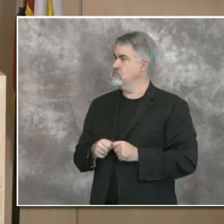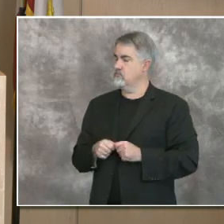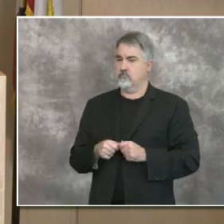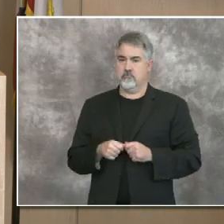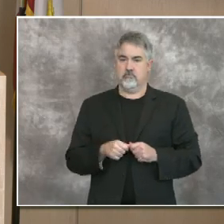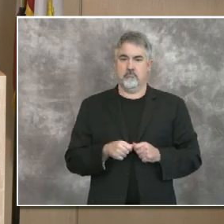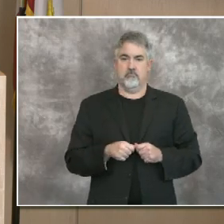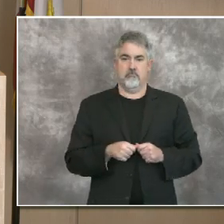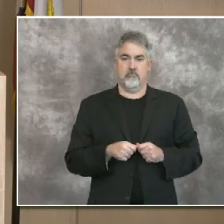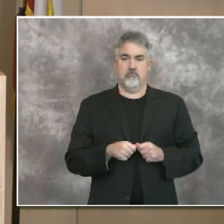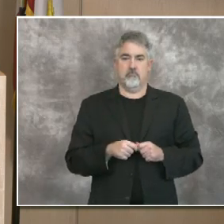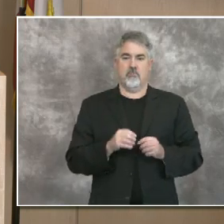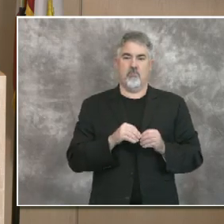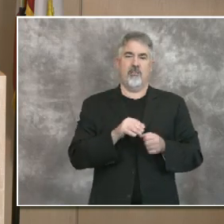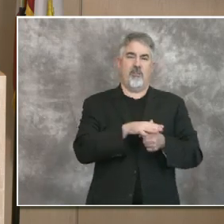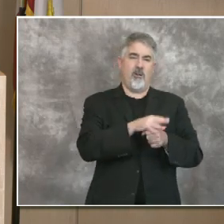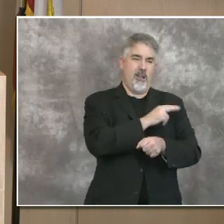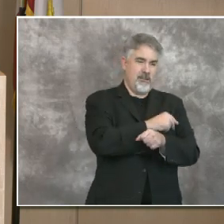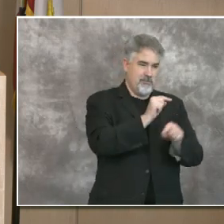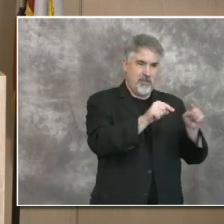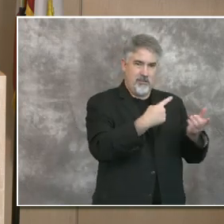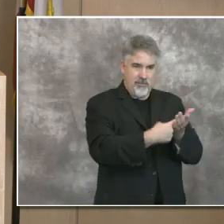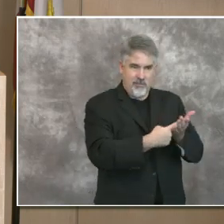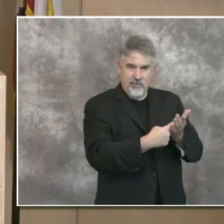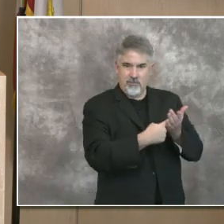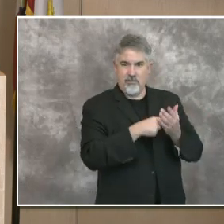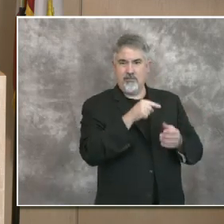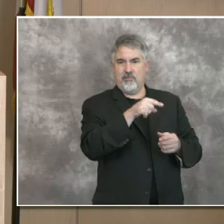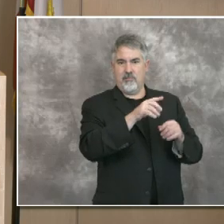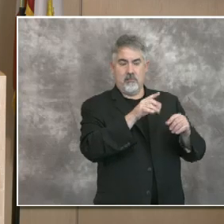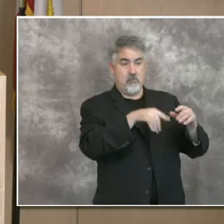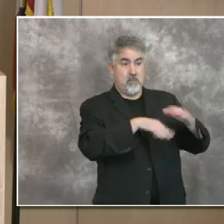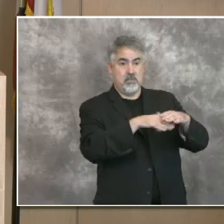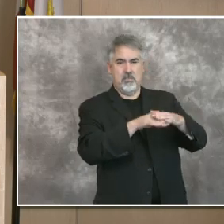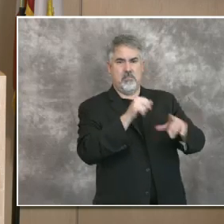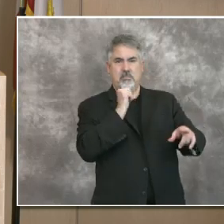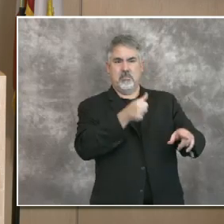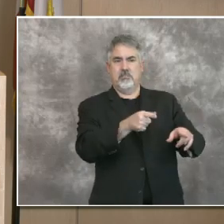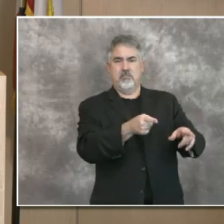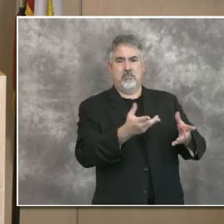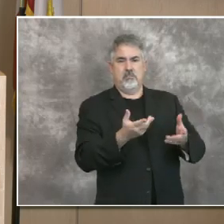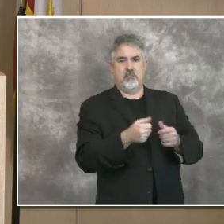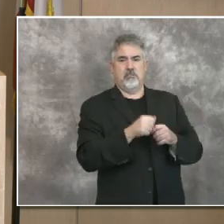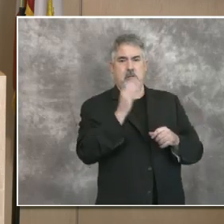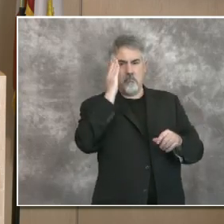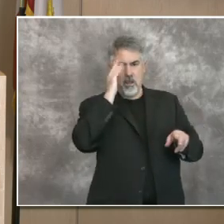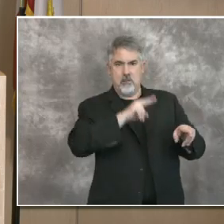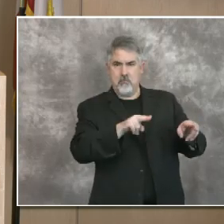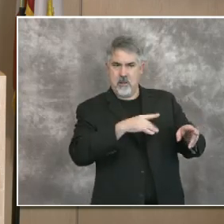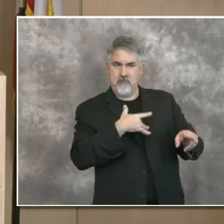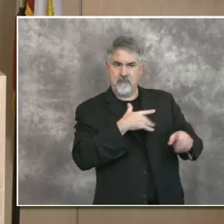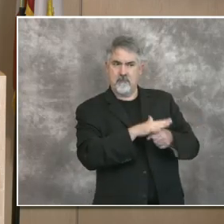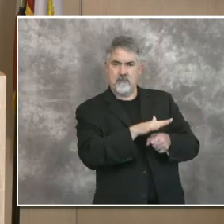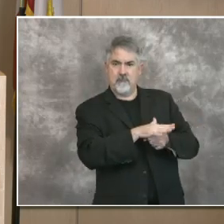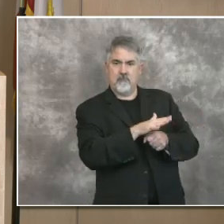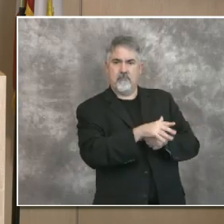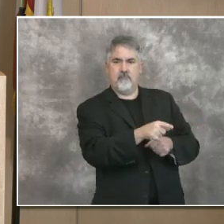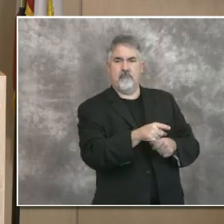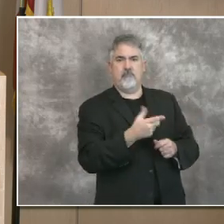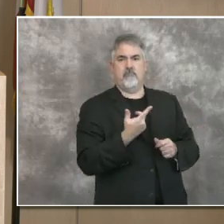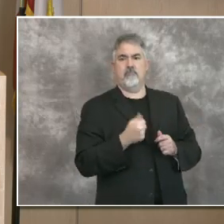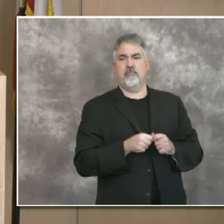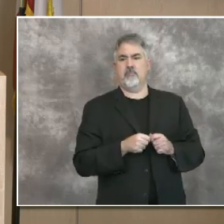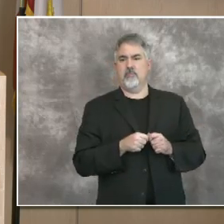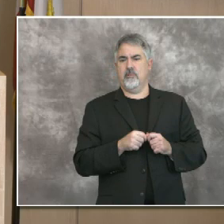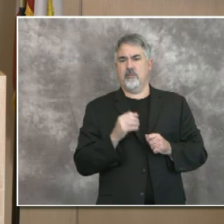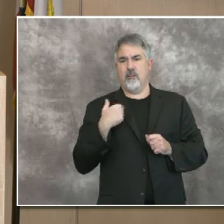local hospital capacity and beds, through our EMS system